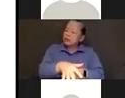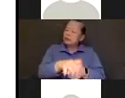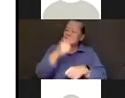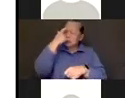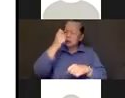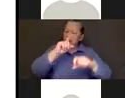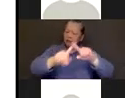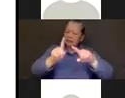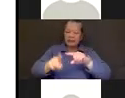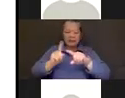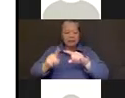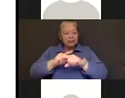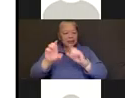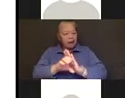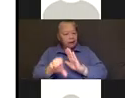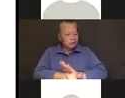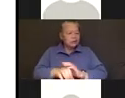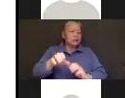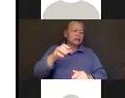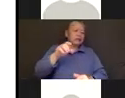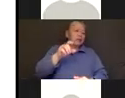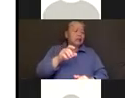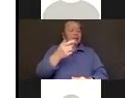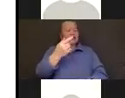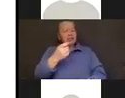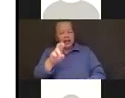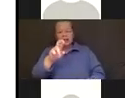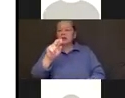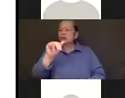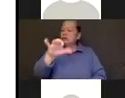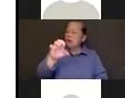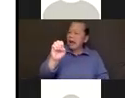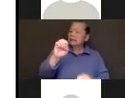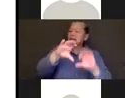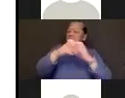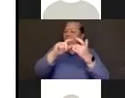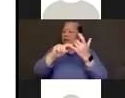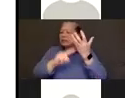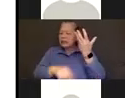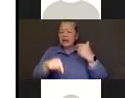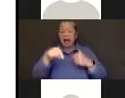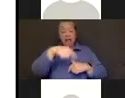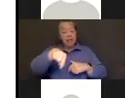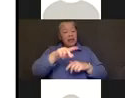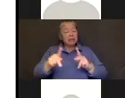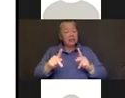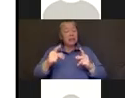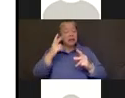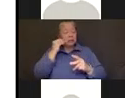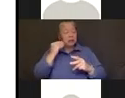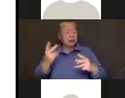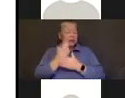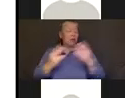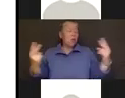of gender, race, class, and so on, have experienced some of the worst that history